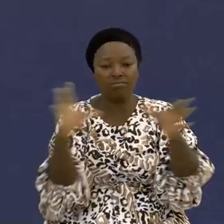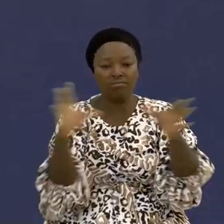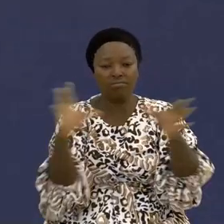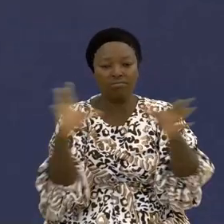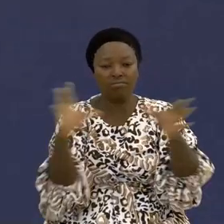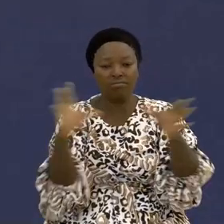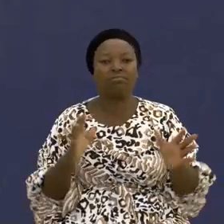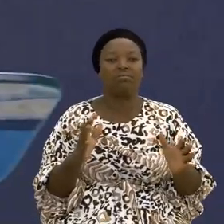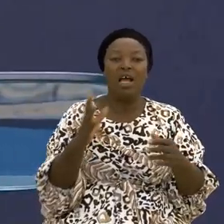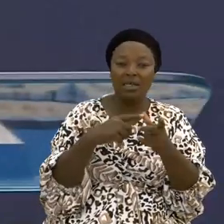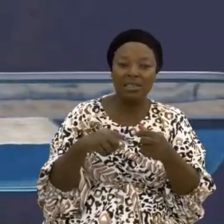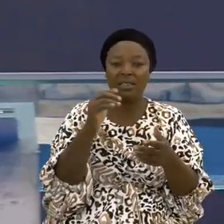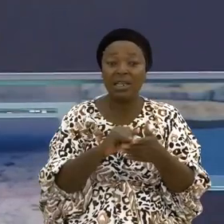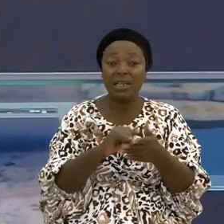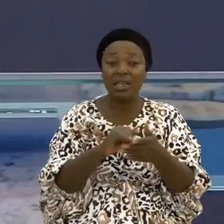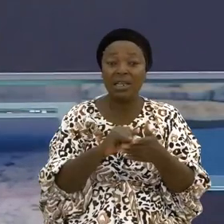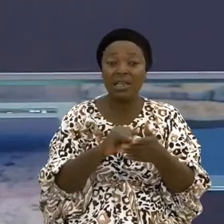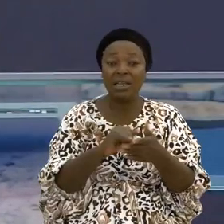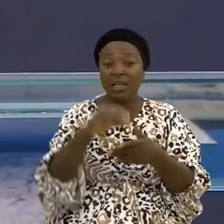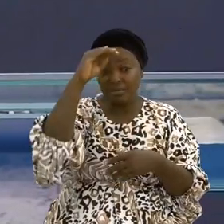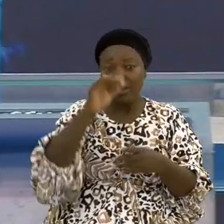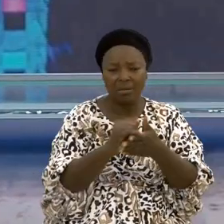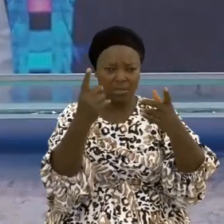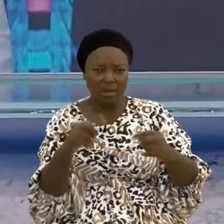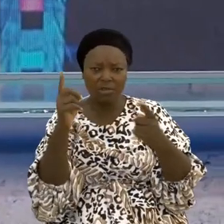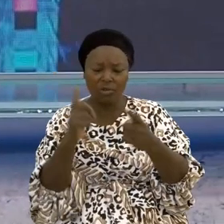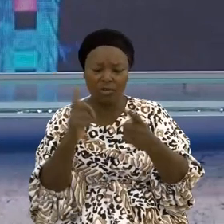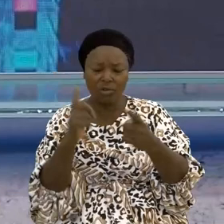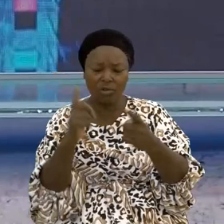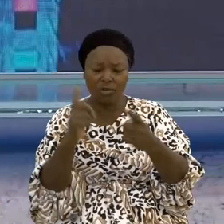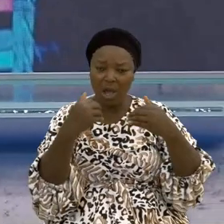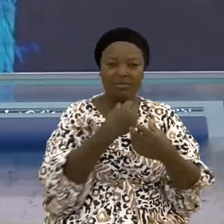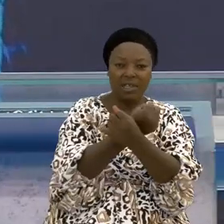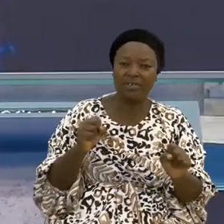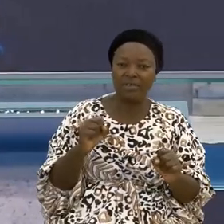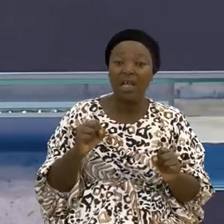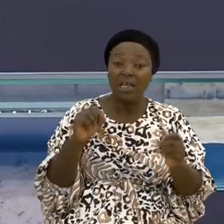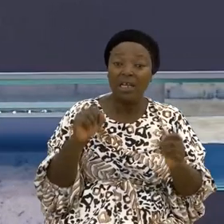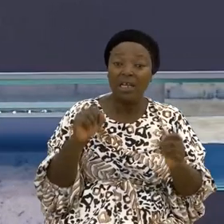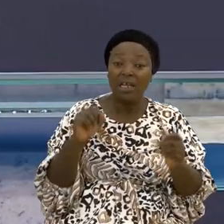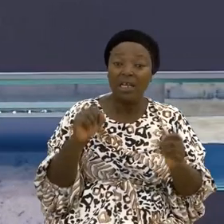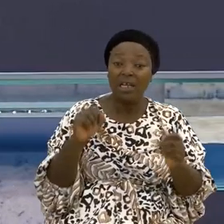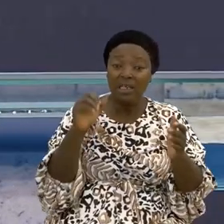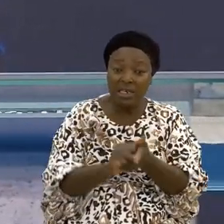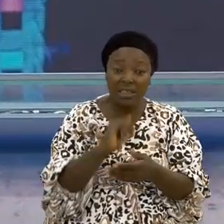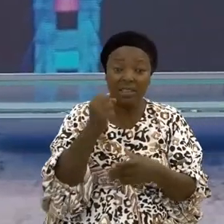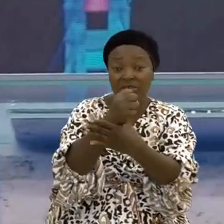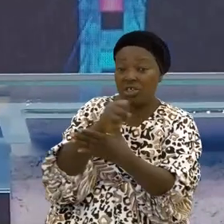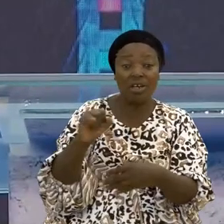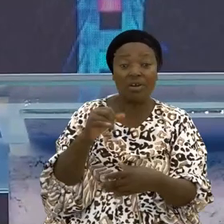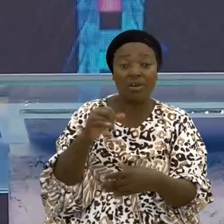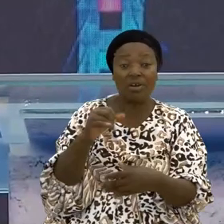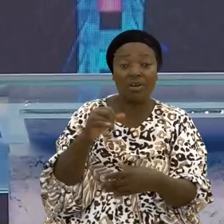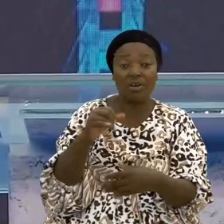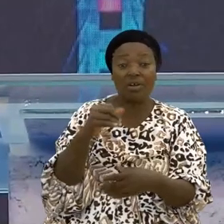the Philippian jailer even came to have salvation. That's the reverberating